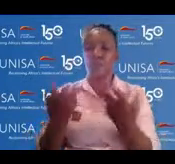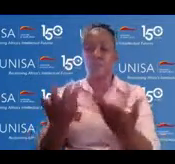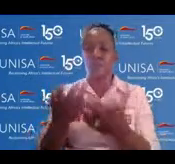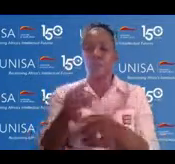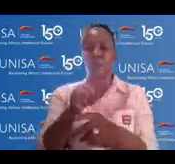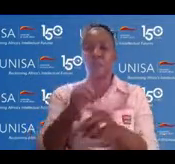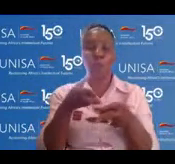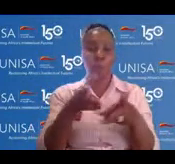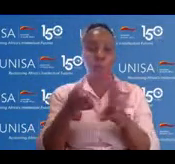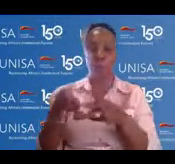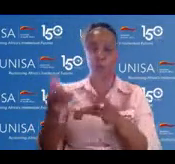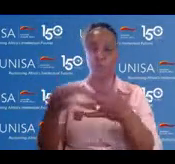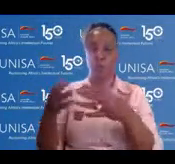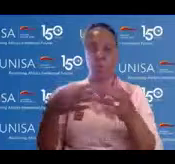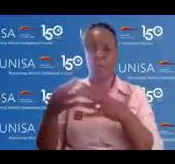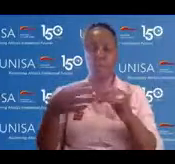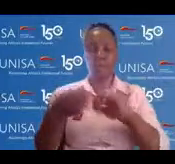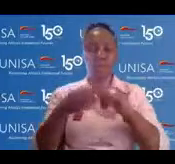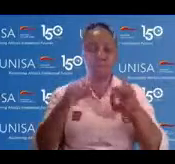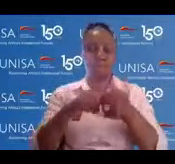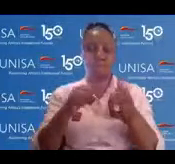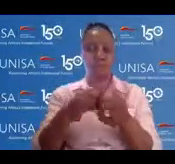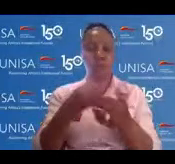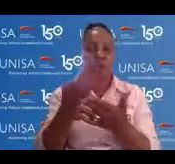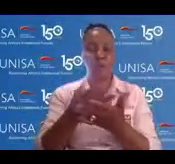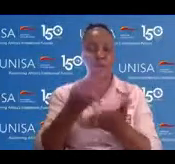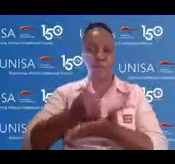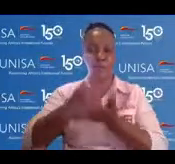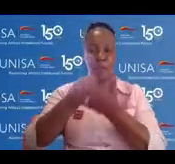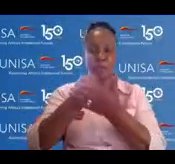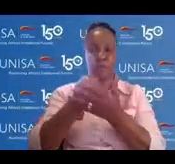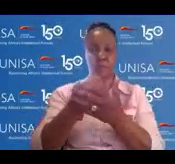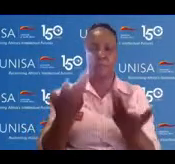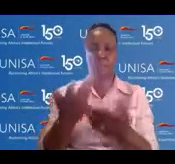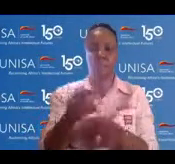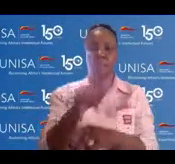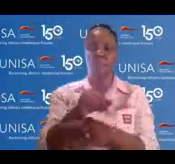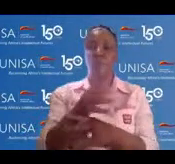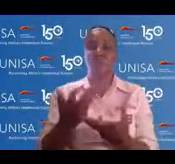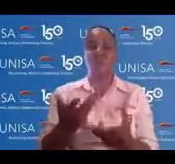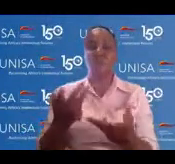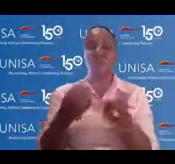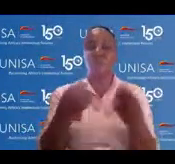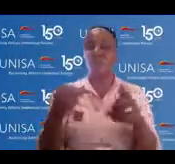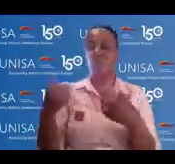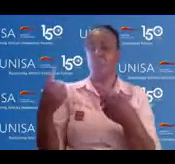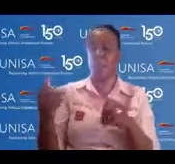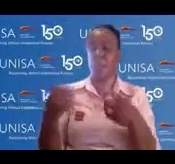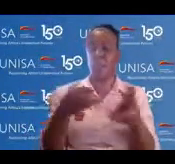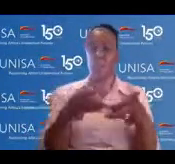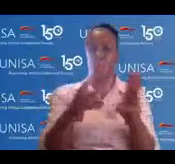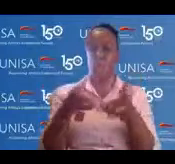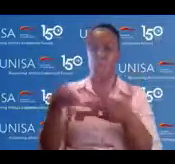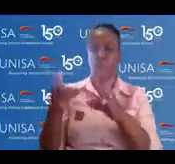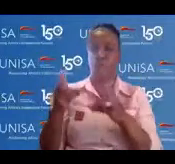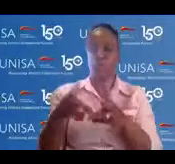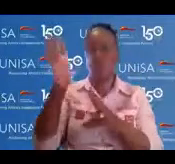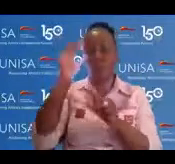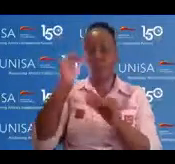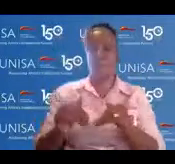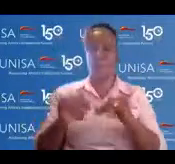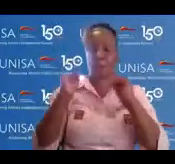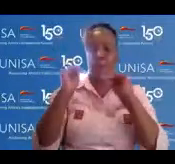issues, you will be able to be helped. So that is all the different types of ways that academic dishonesty